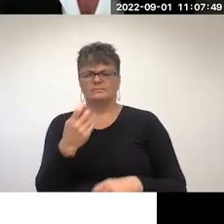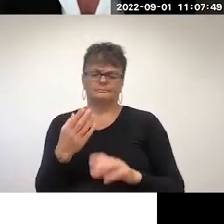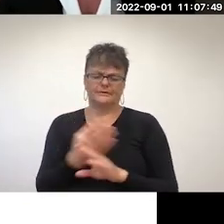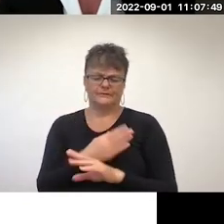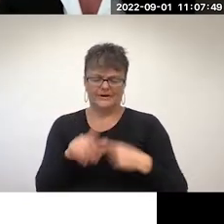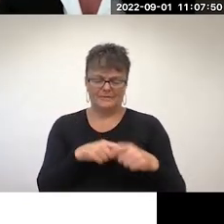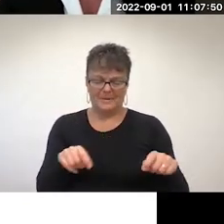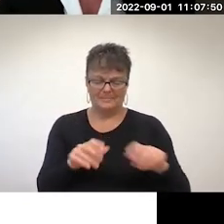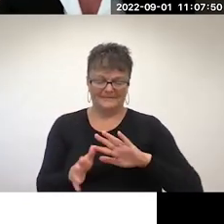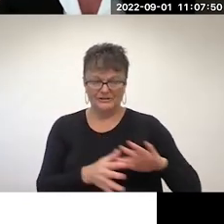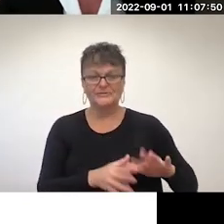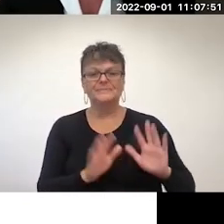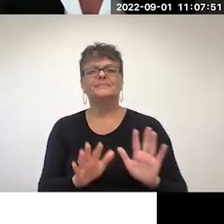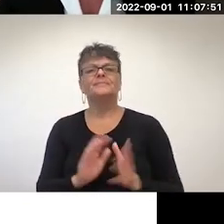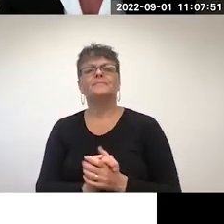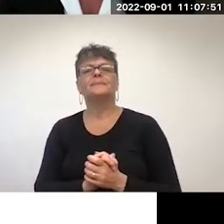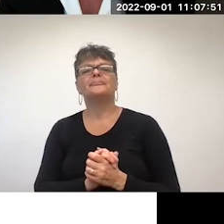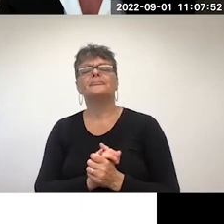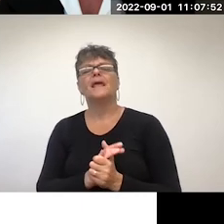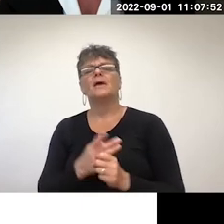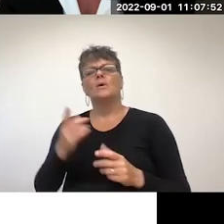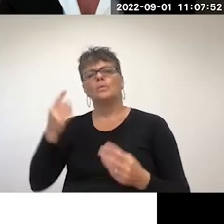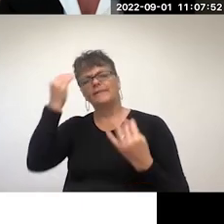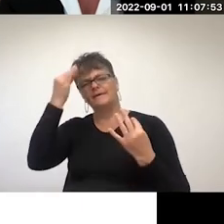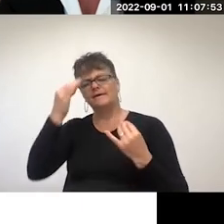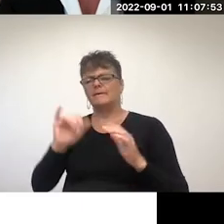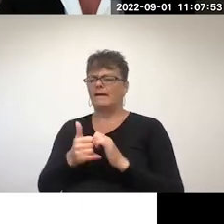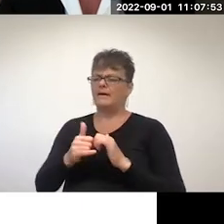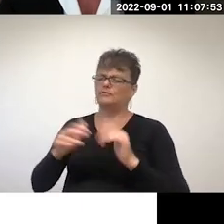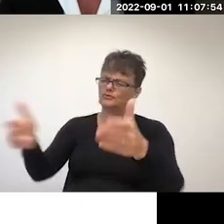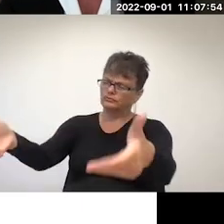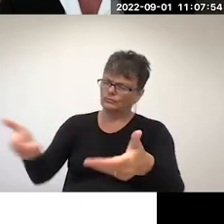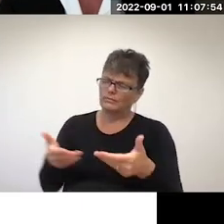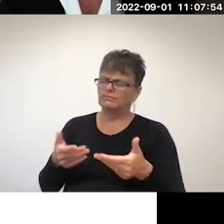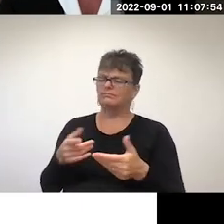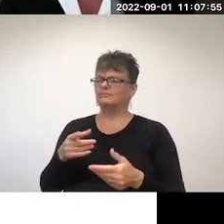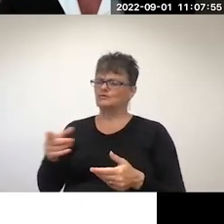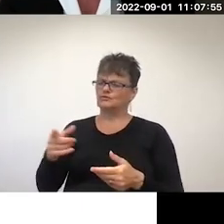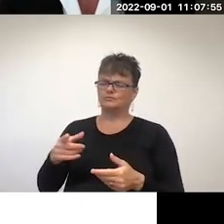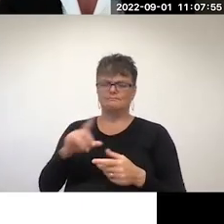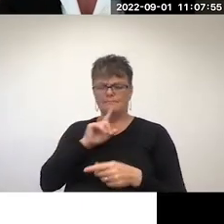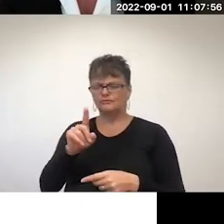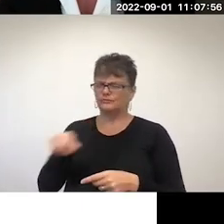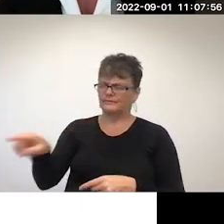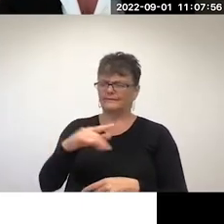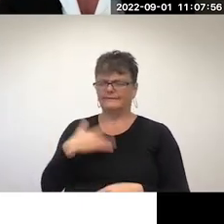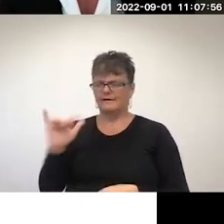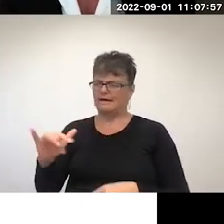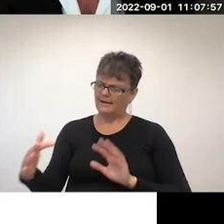when we think about extending belonging to our students, when we think about helping them to feel that they're in the right place at the right time,